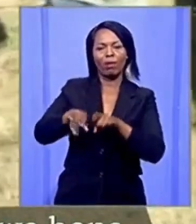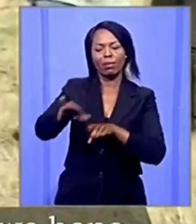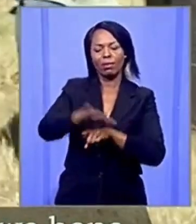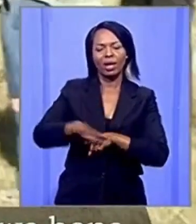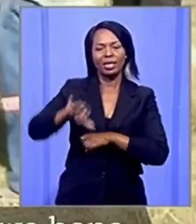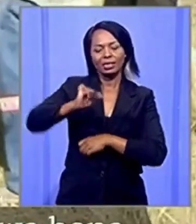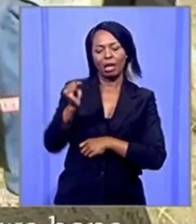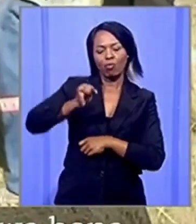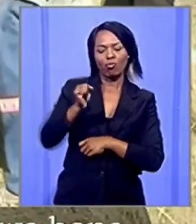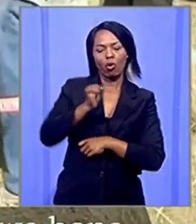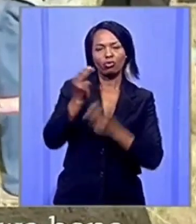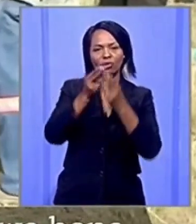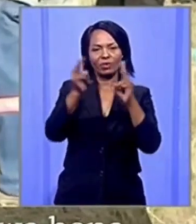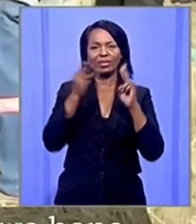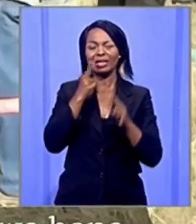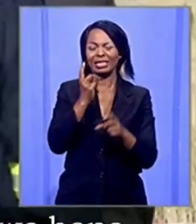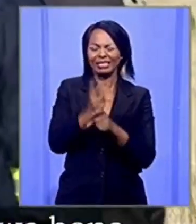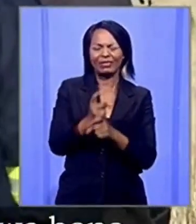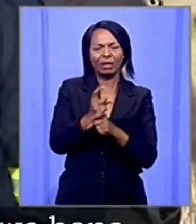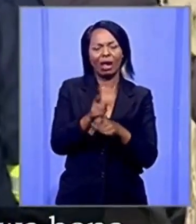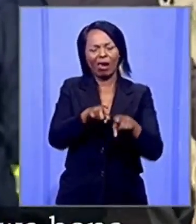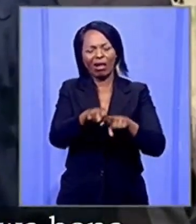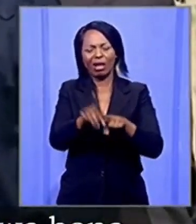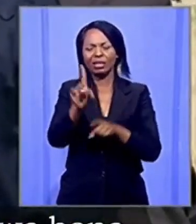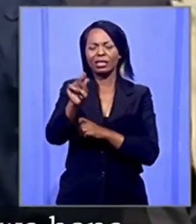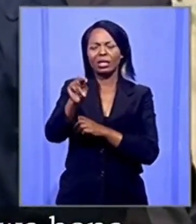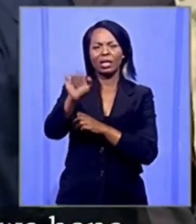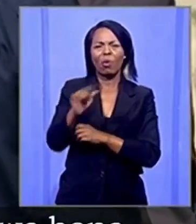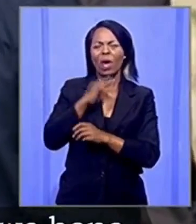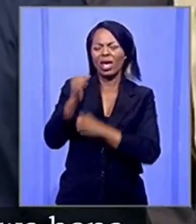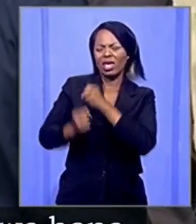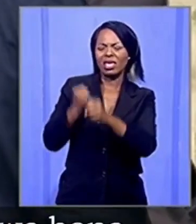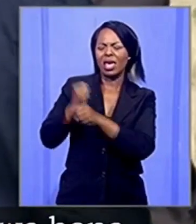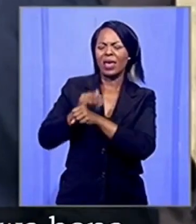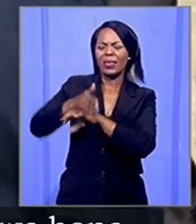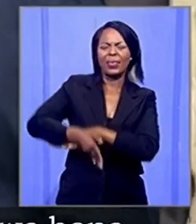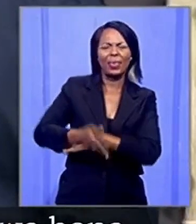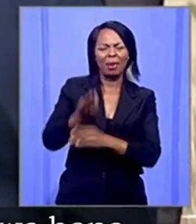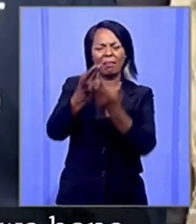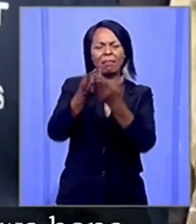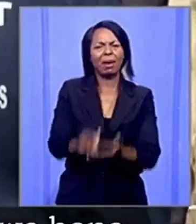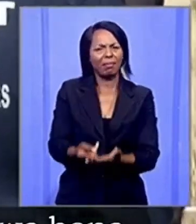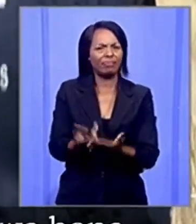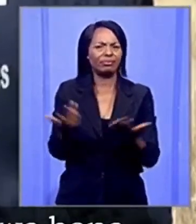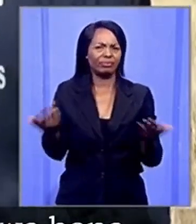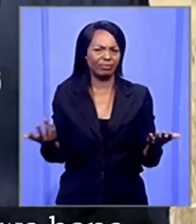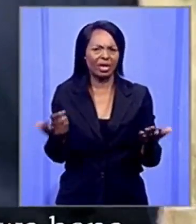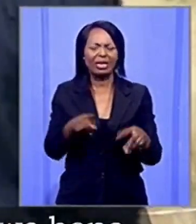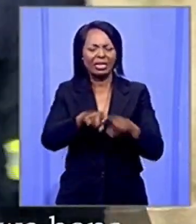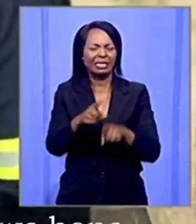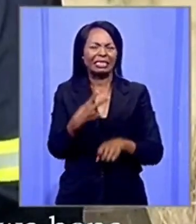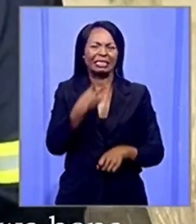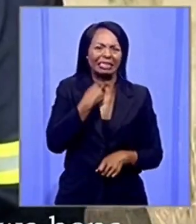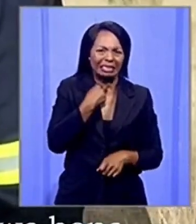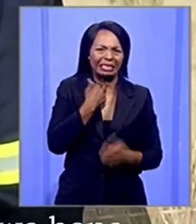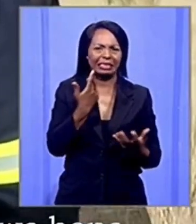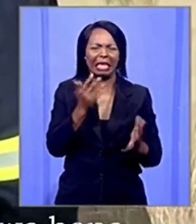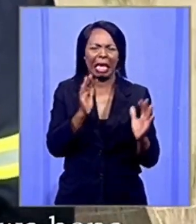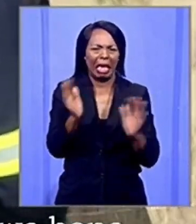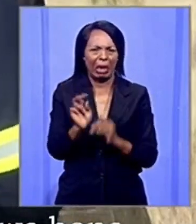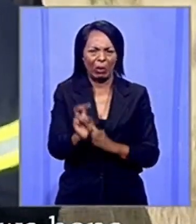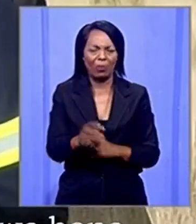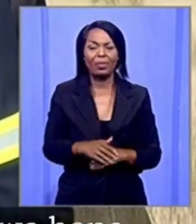go dira diteko tsa DNA go setopo seo se nang le dingwaga se fitlhilwe. A re go tswa fela mo ngakeng eo e dirang diteko gore